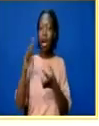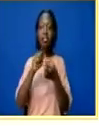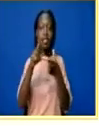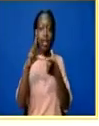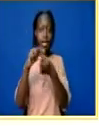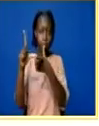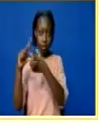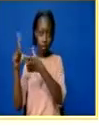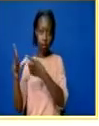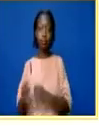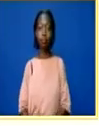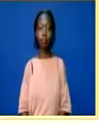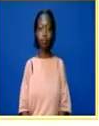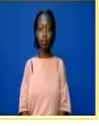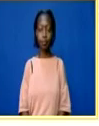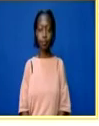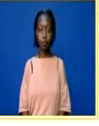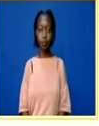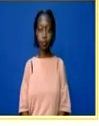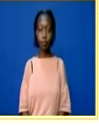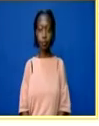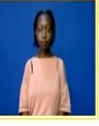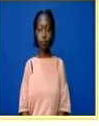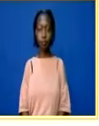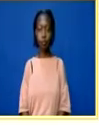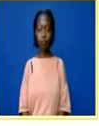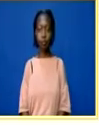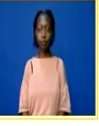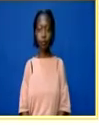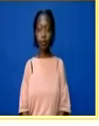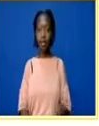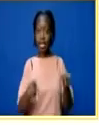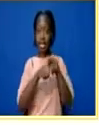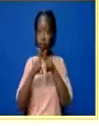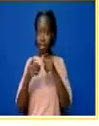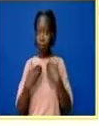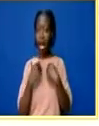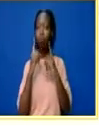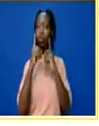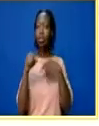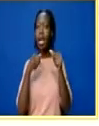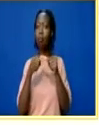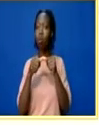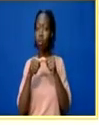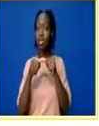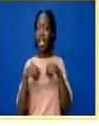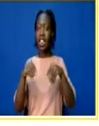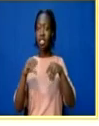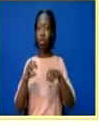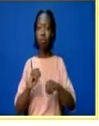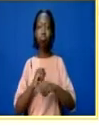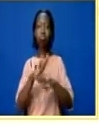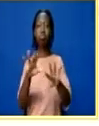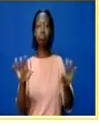detach. Yes, detachment. Detachment. Mm-hmm. Then from there, you have talked about it has gone up. Yes.